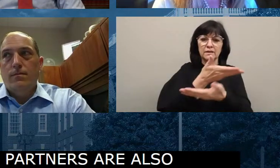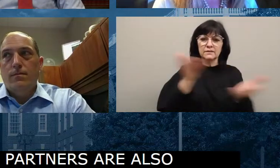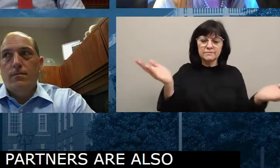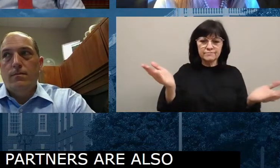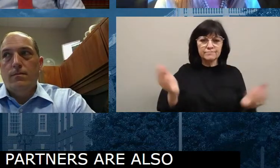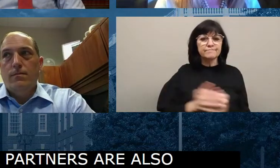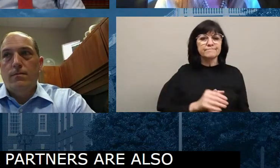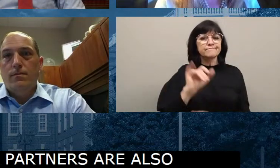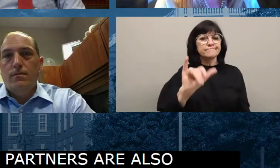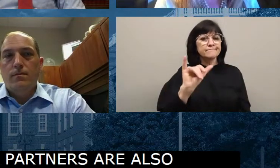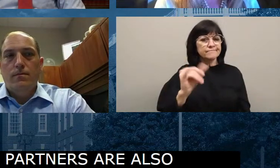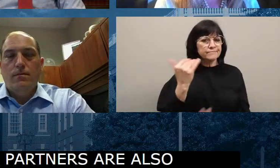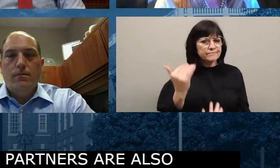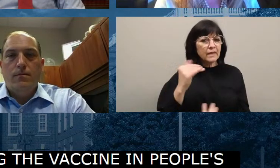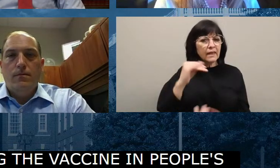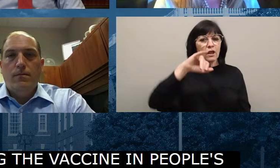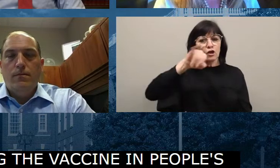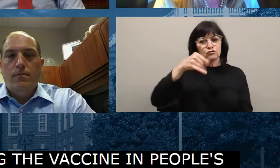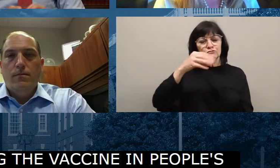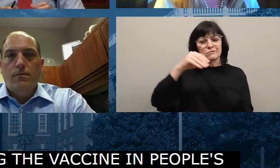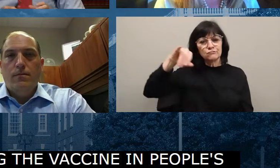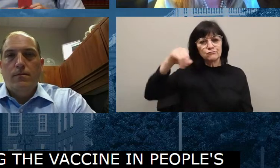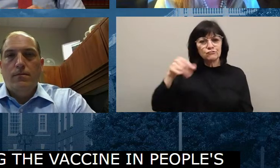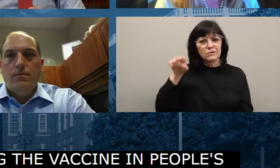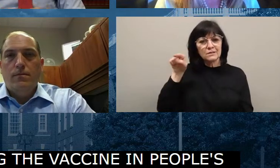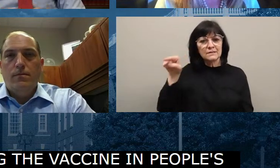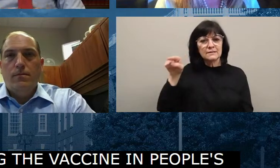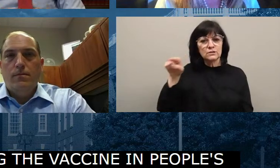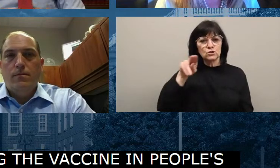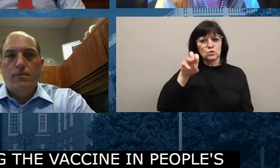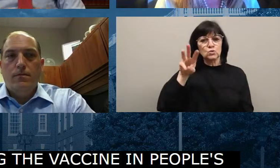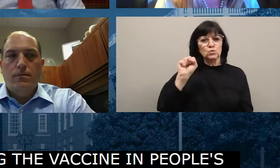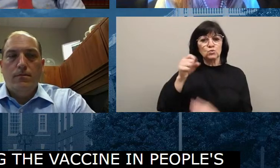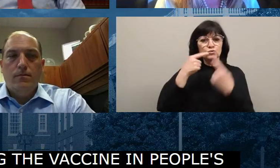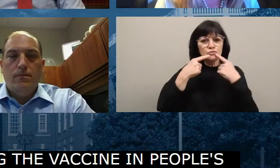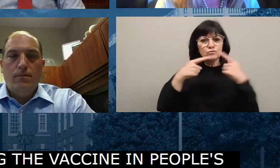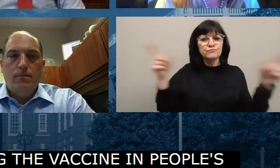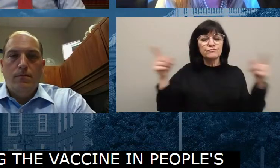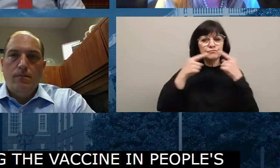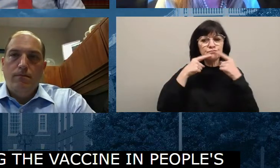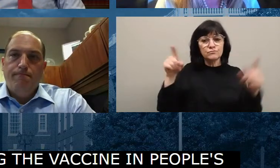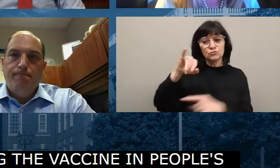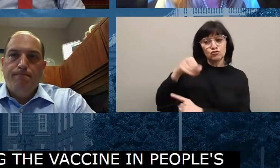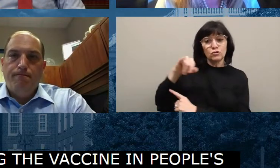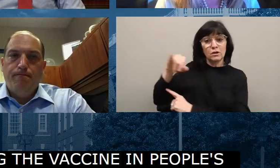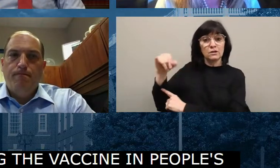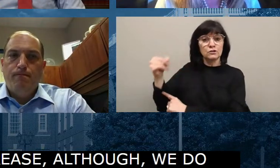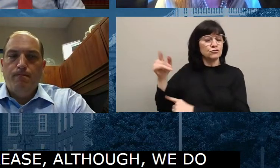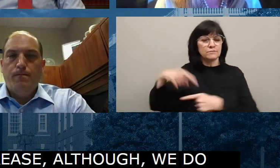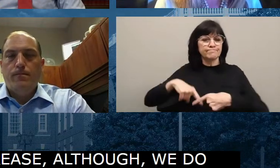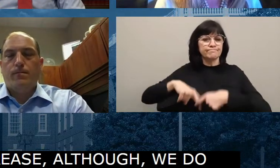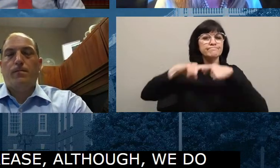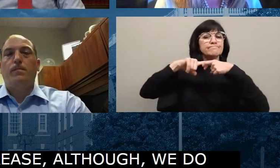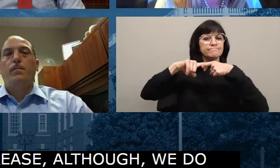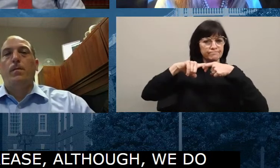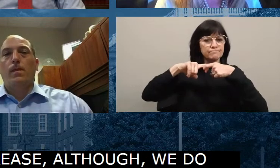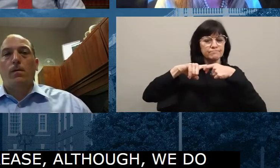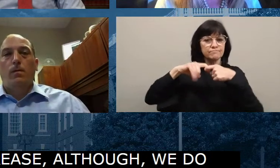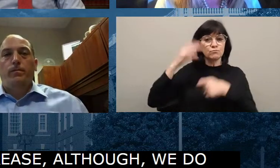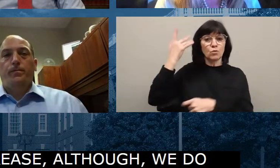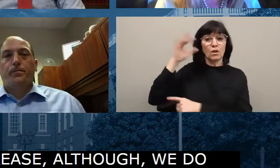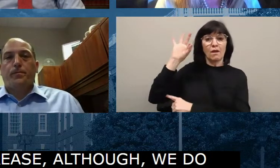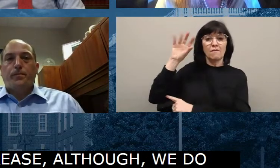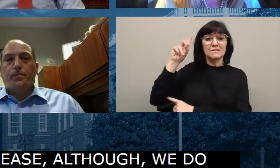news about the J&J vaccine, a pause that's underway now, ordered by the FDA and